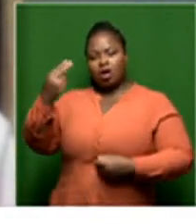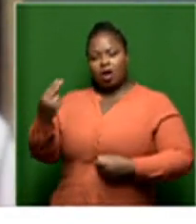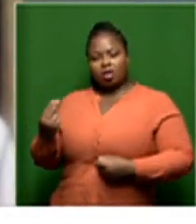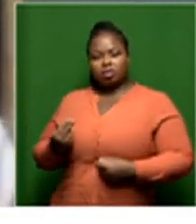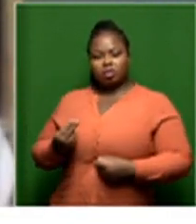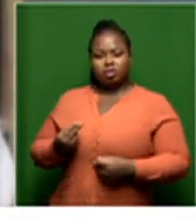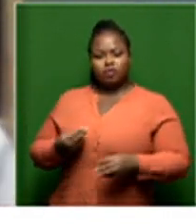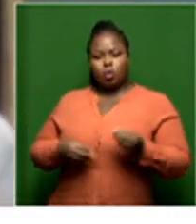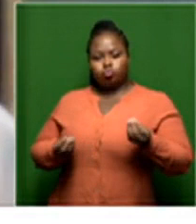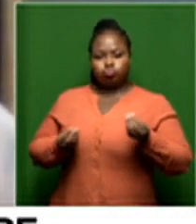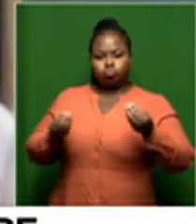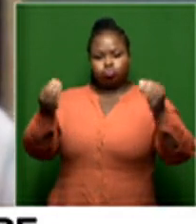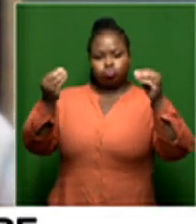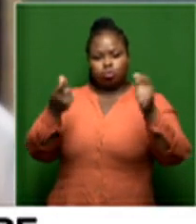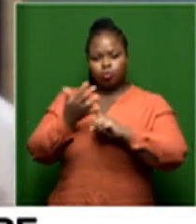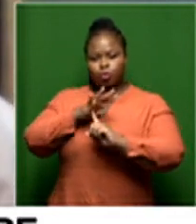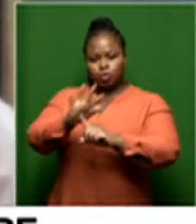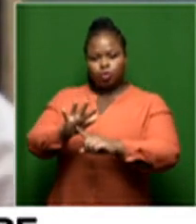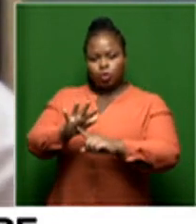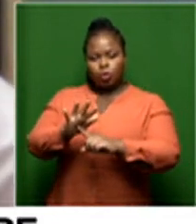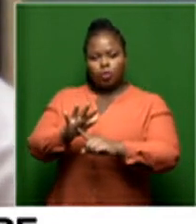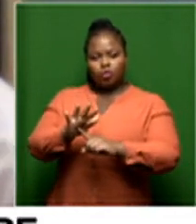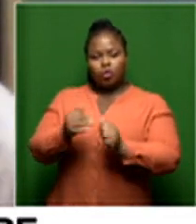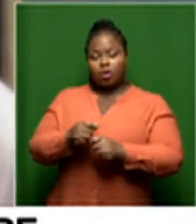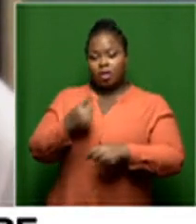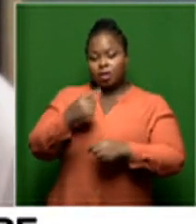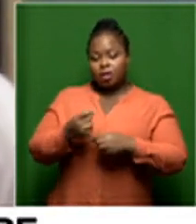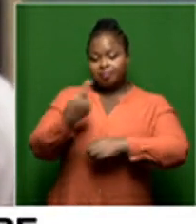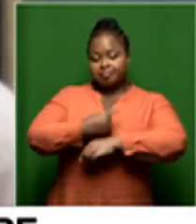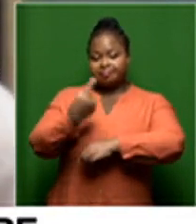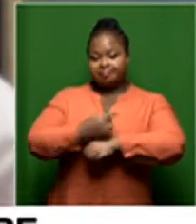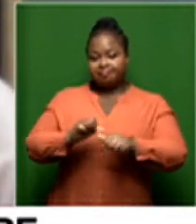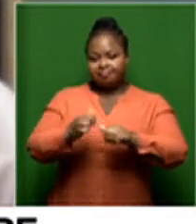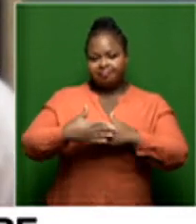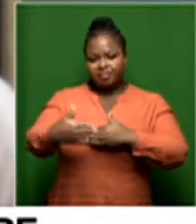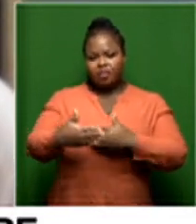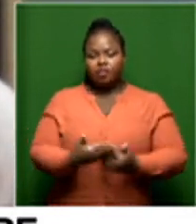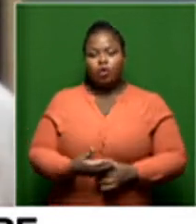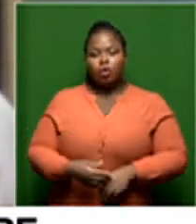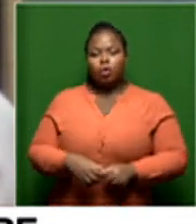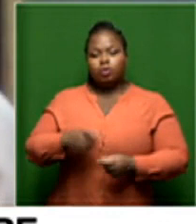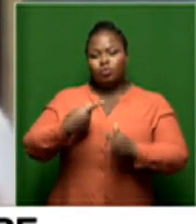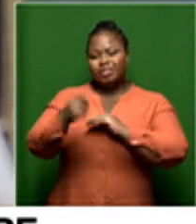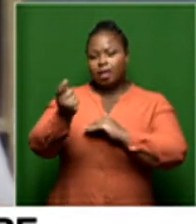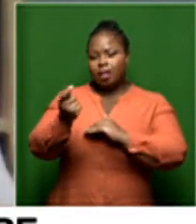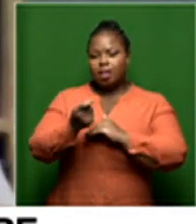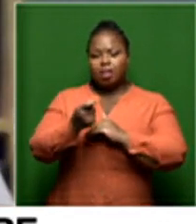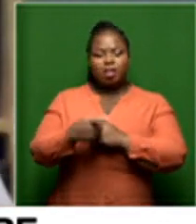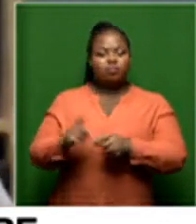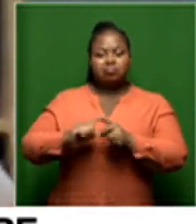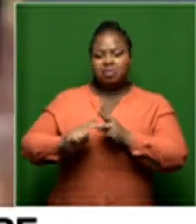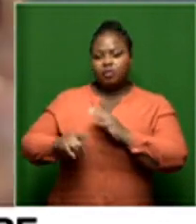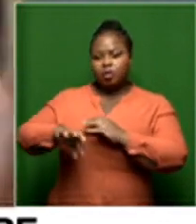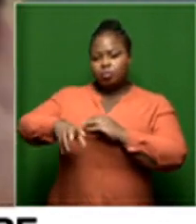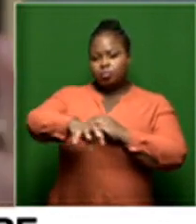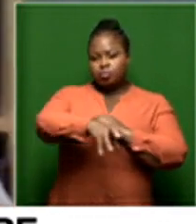decorative arts that will be going under the hammer over the next few days. It's a cross-country sale. That is to say,